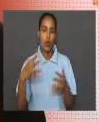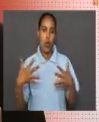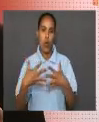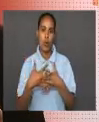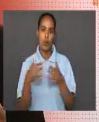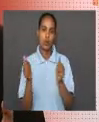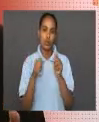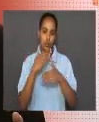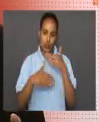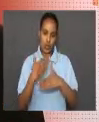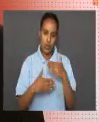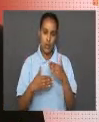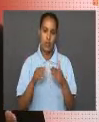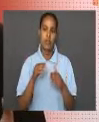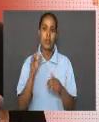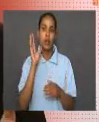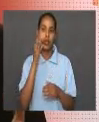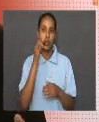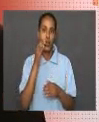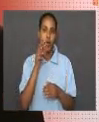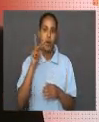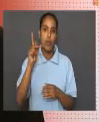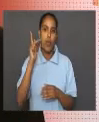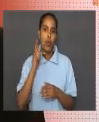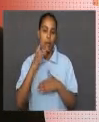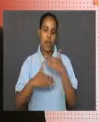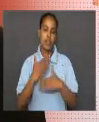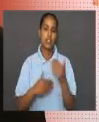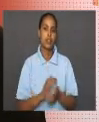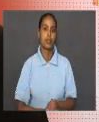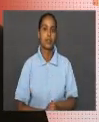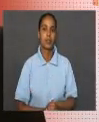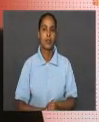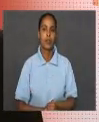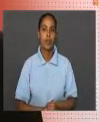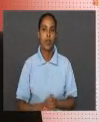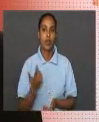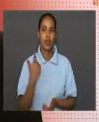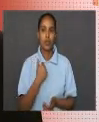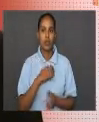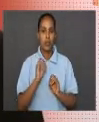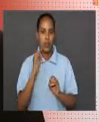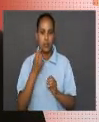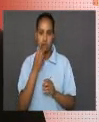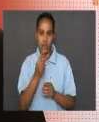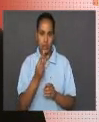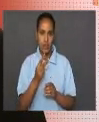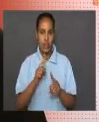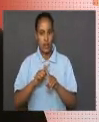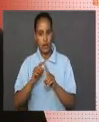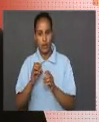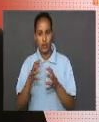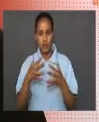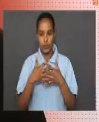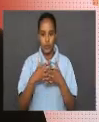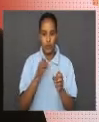through the process of condensation polymerization. We have even seen a demonstration of